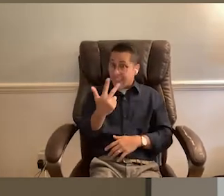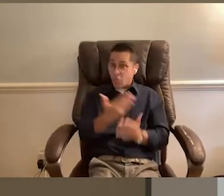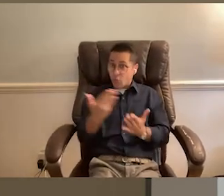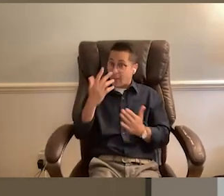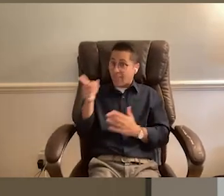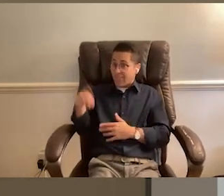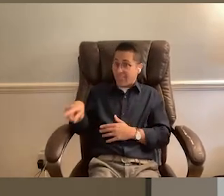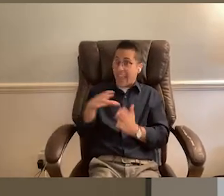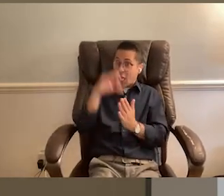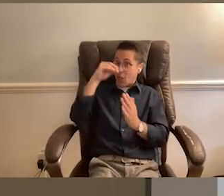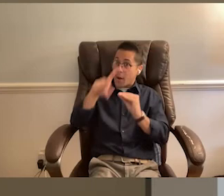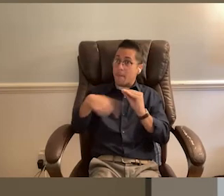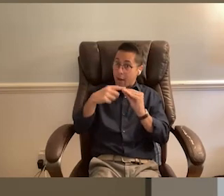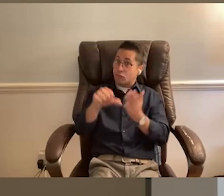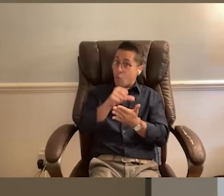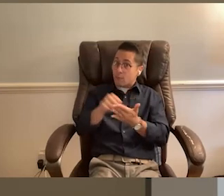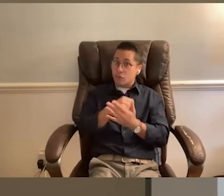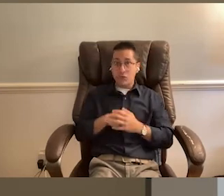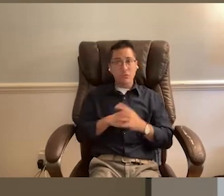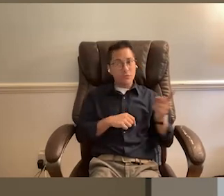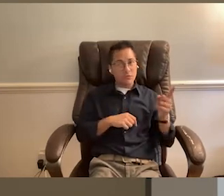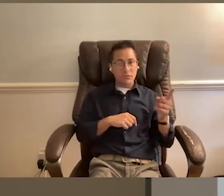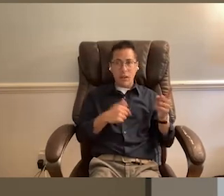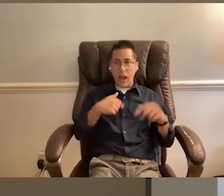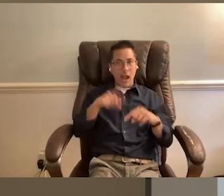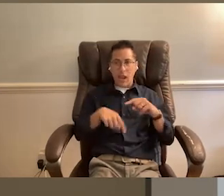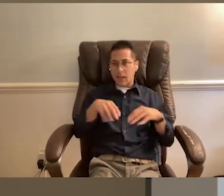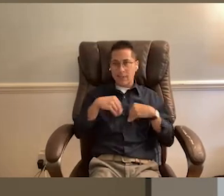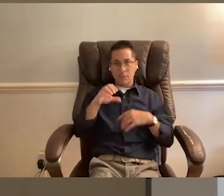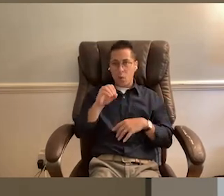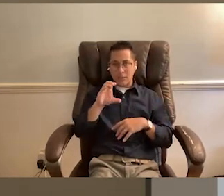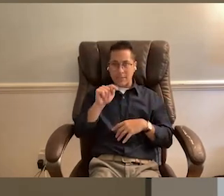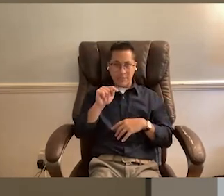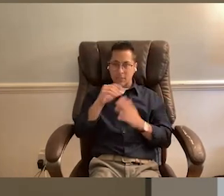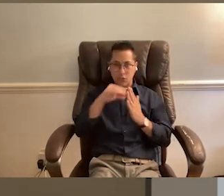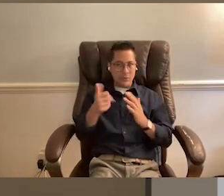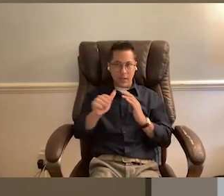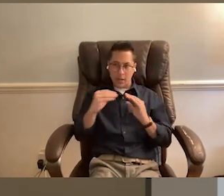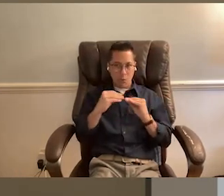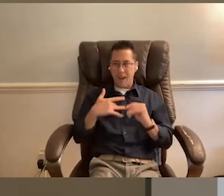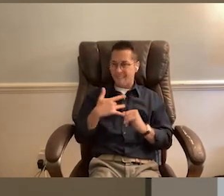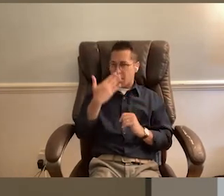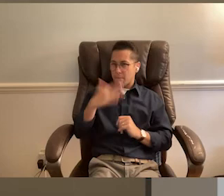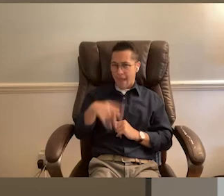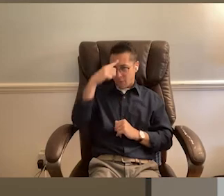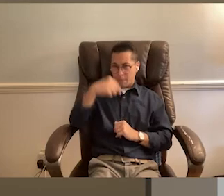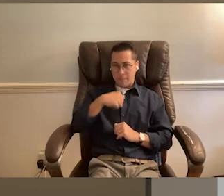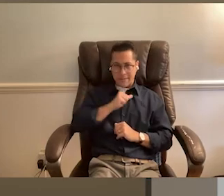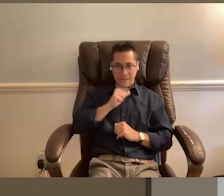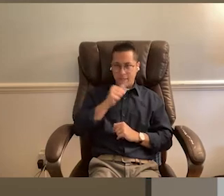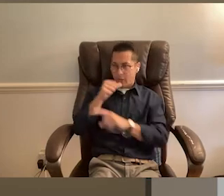Emailed him back and said, hey, after observing your class, I think the students are doing great, they're having a good time, they're participating, they're asking questions. And he